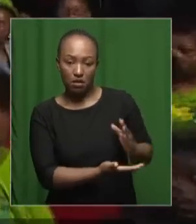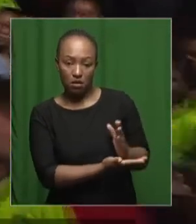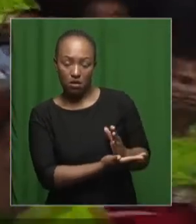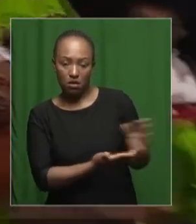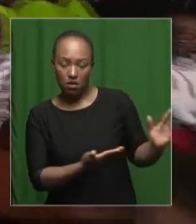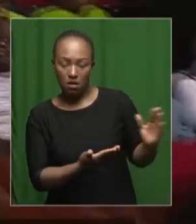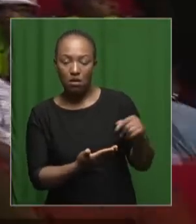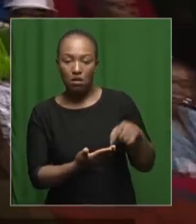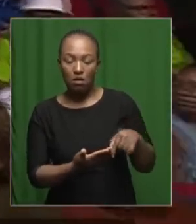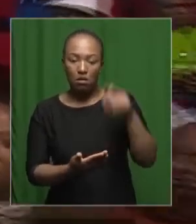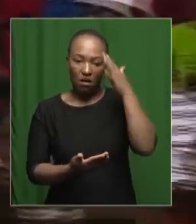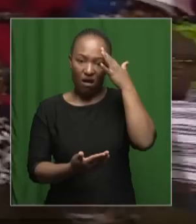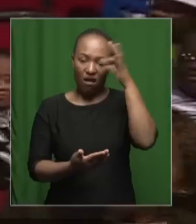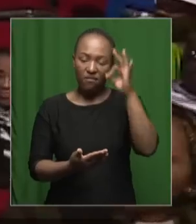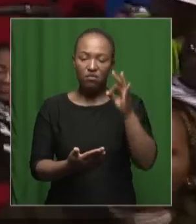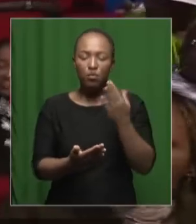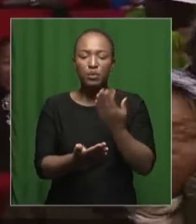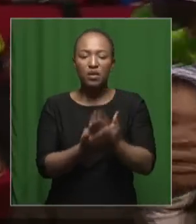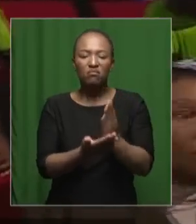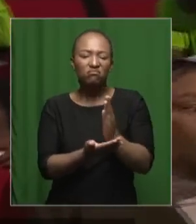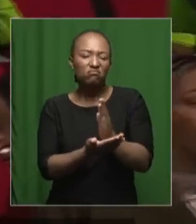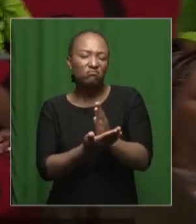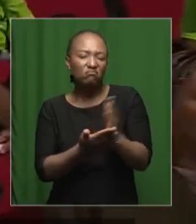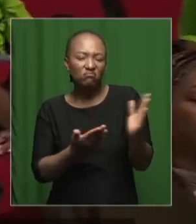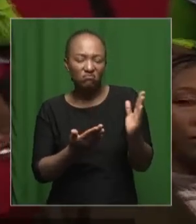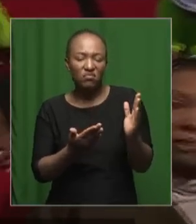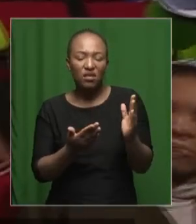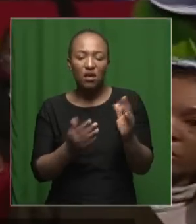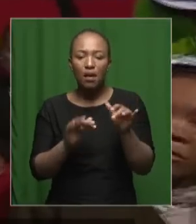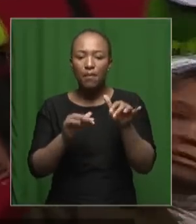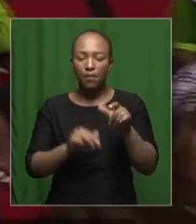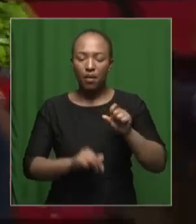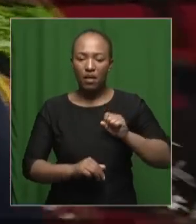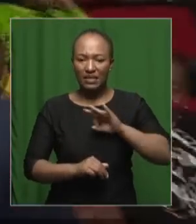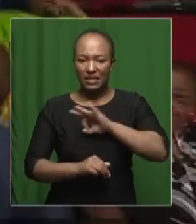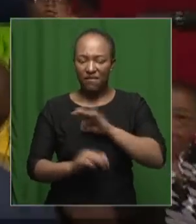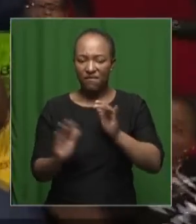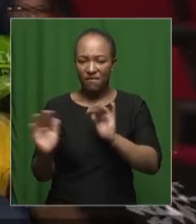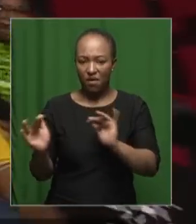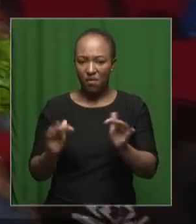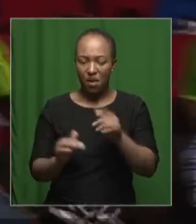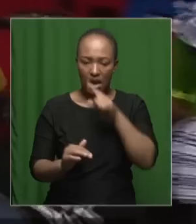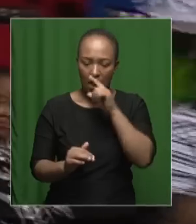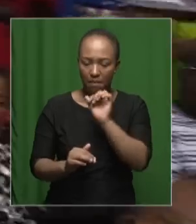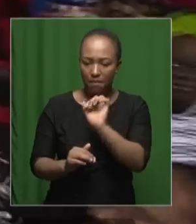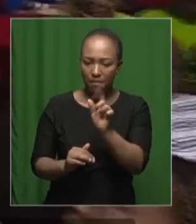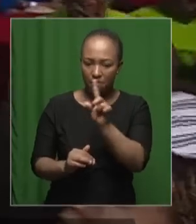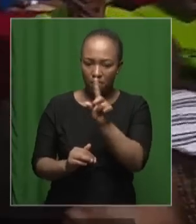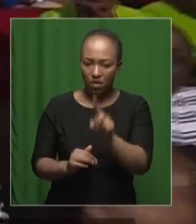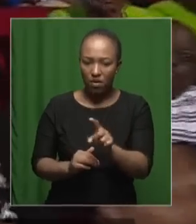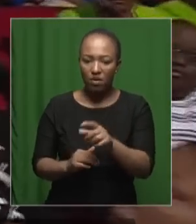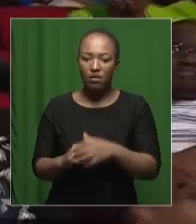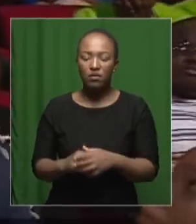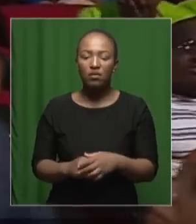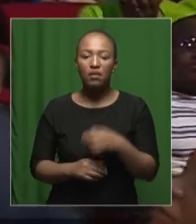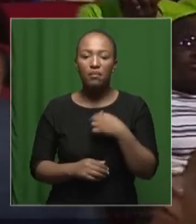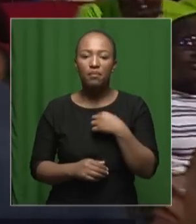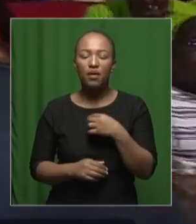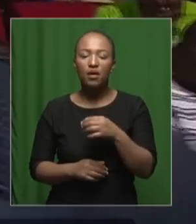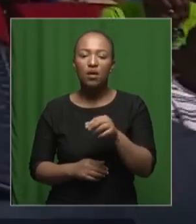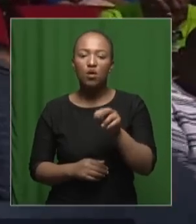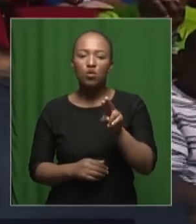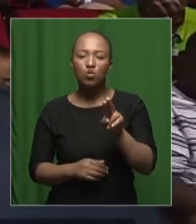the state? To what extent are we capacitating officials to do that? Your name and your question. My name is Anelitis from the University of